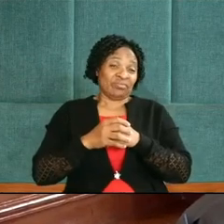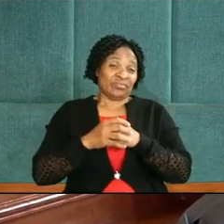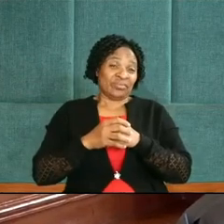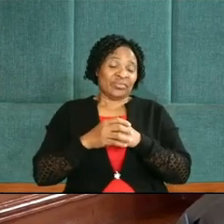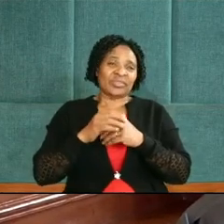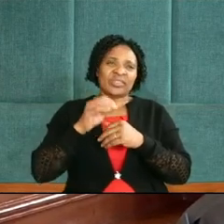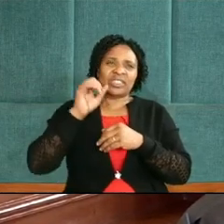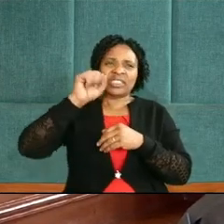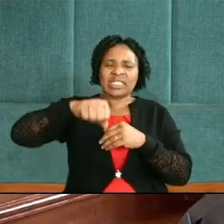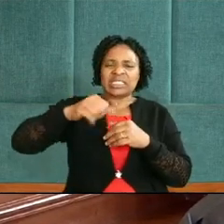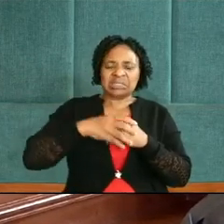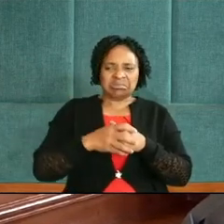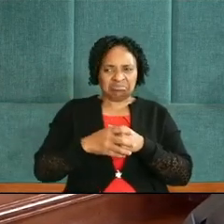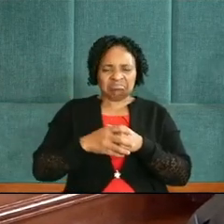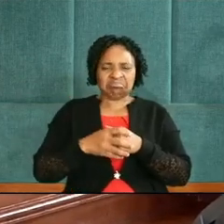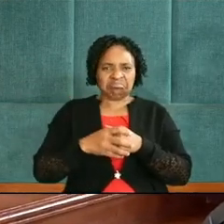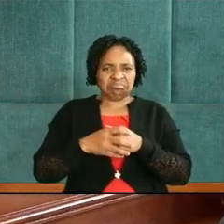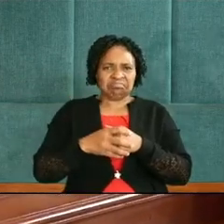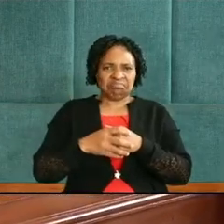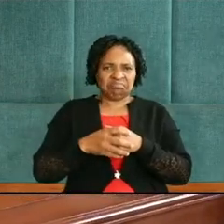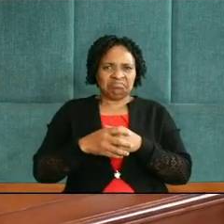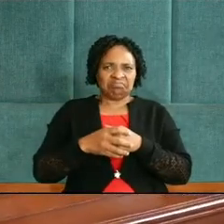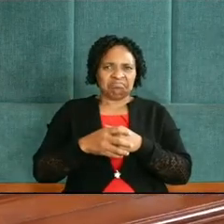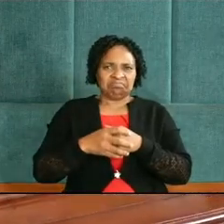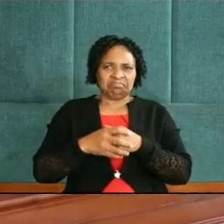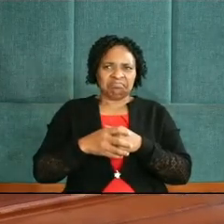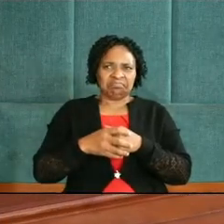just double check.